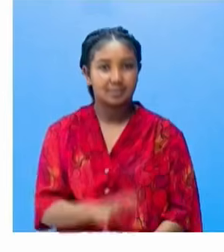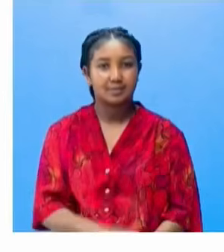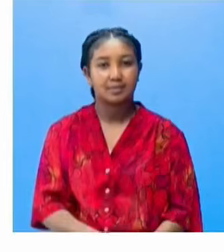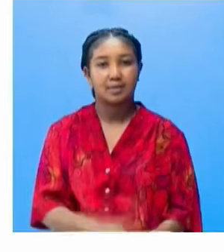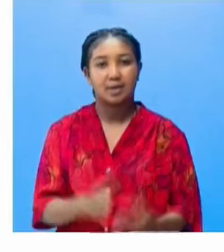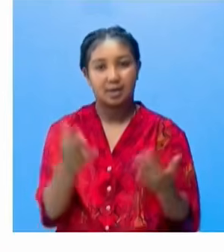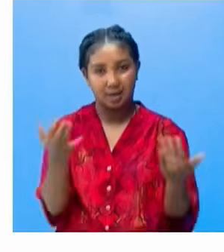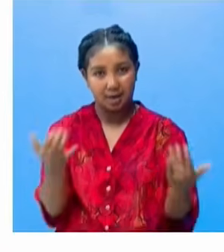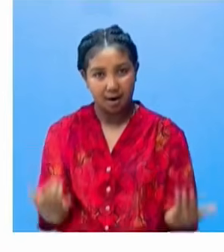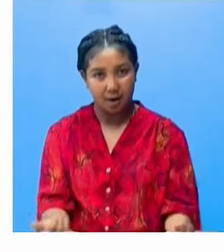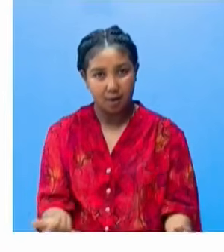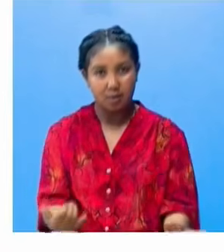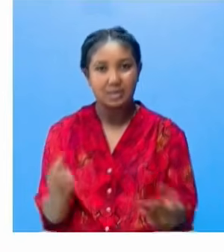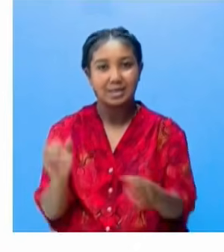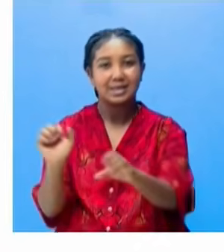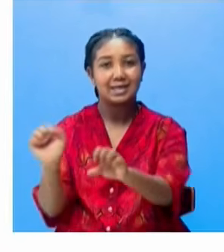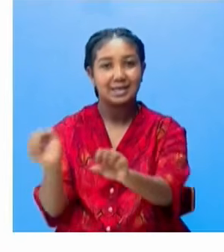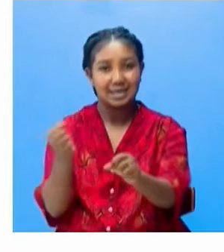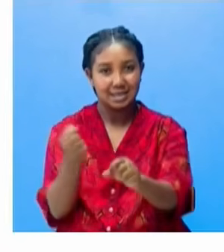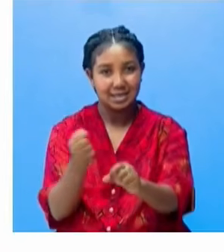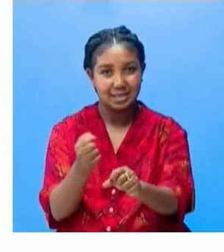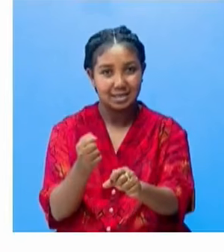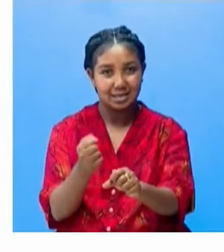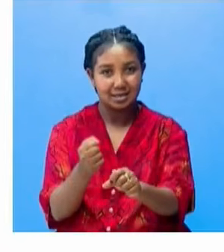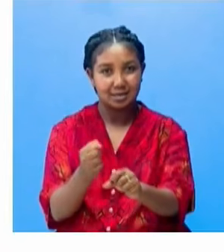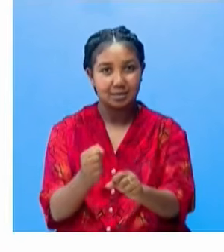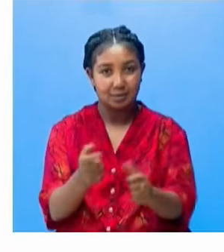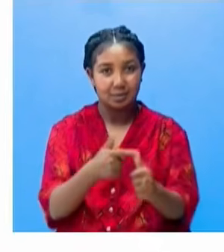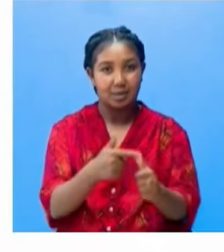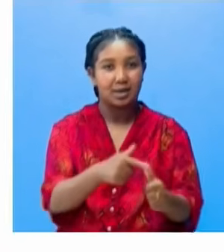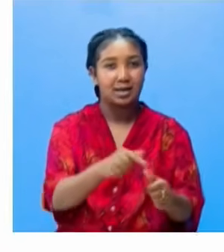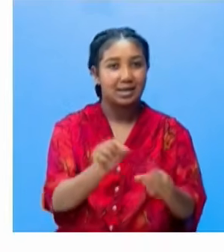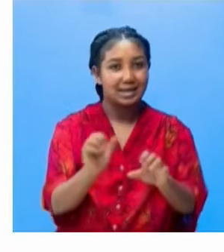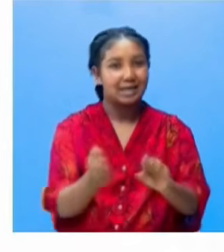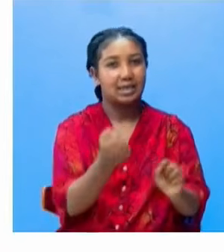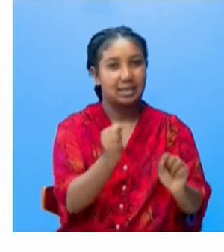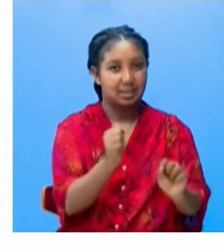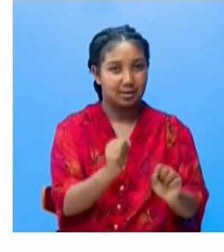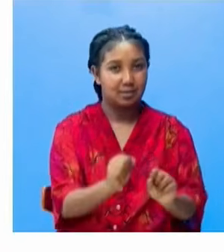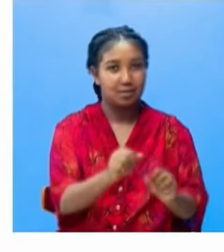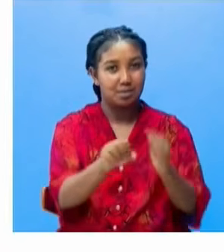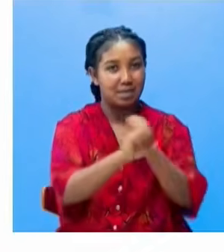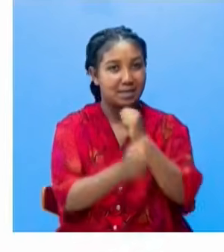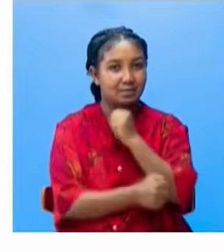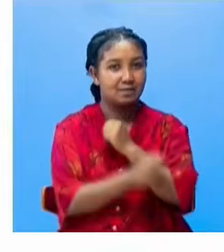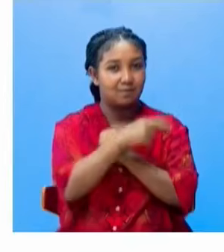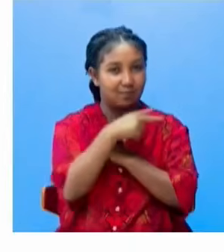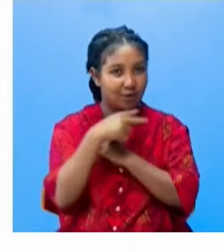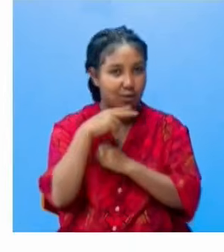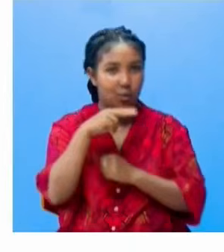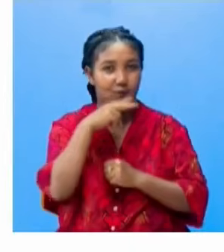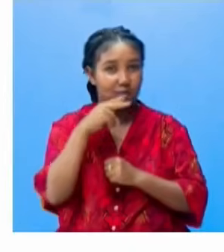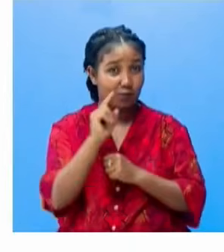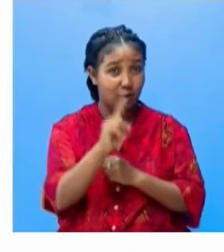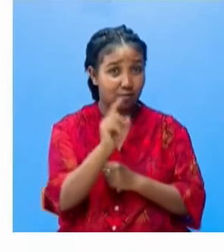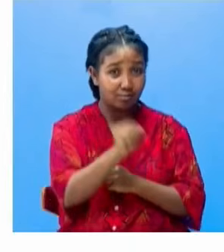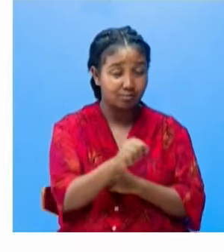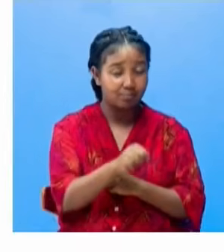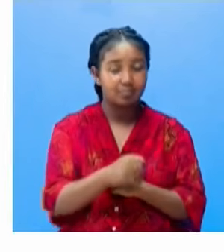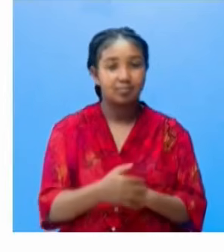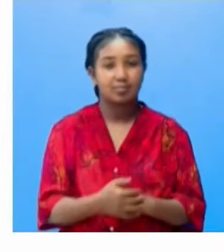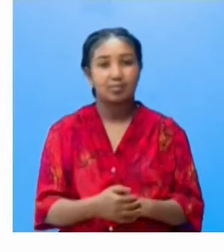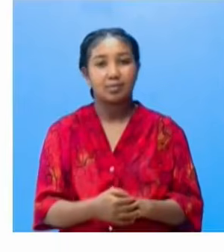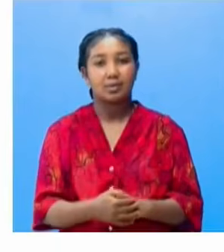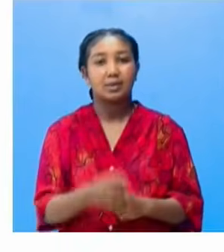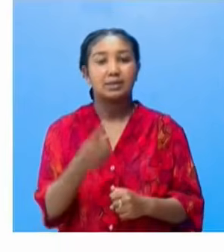Now, cleans. Here, it is only cleans, which is a base verb, what we call verb 1, right? Okay,